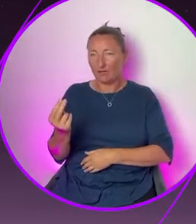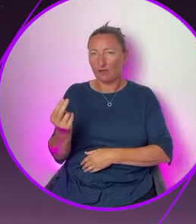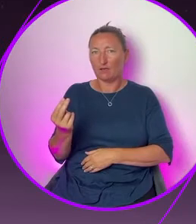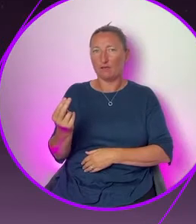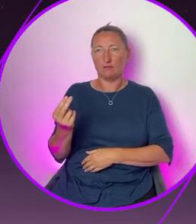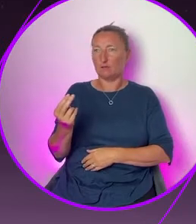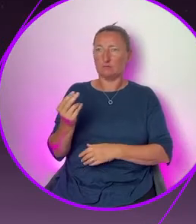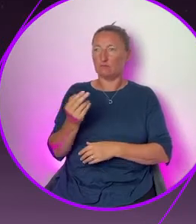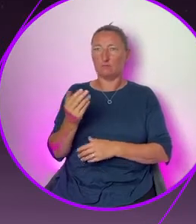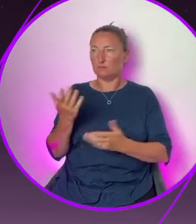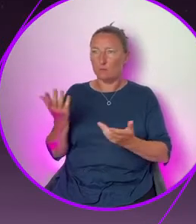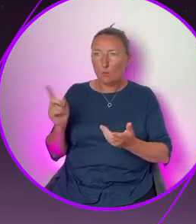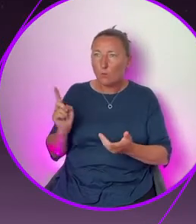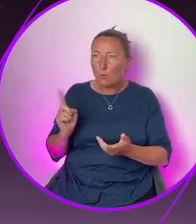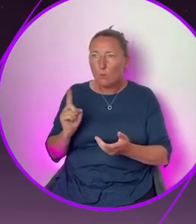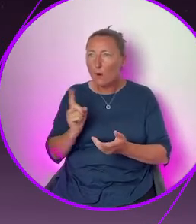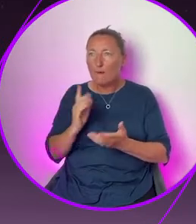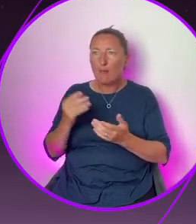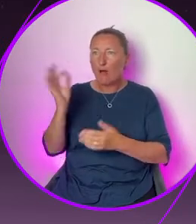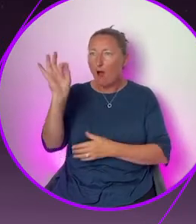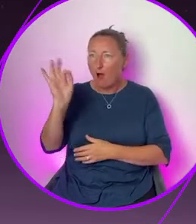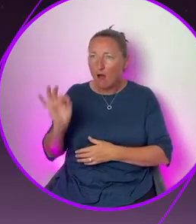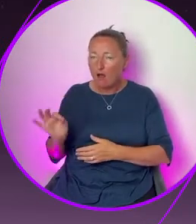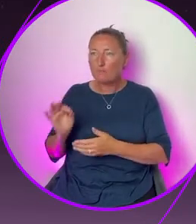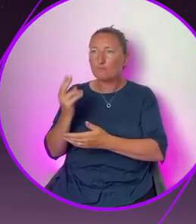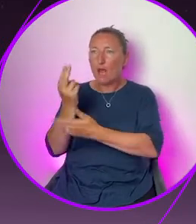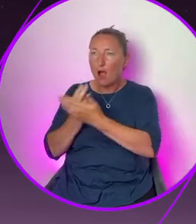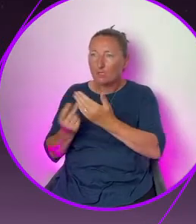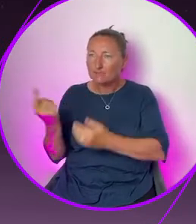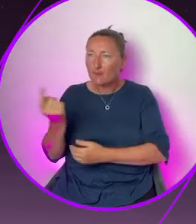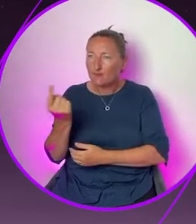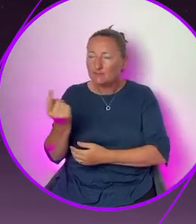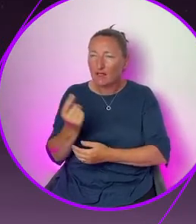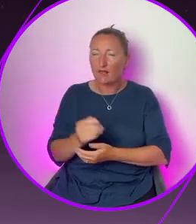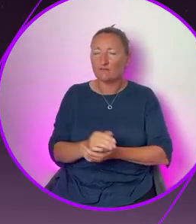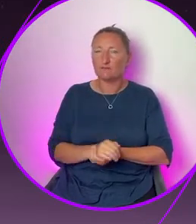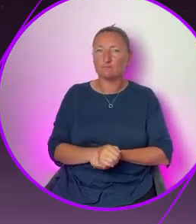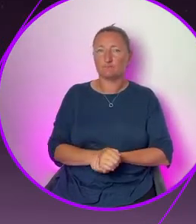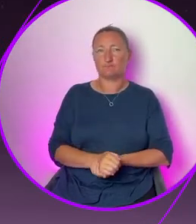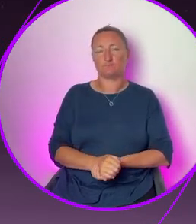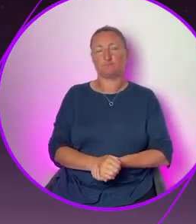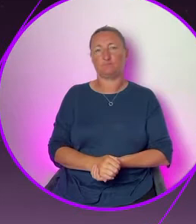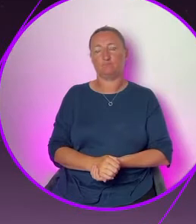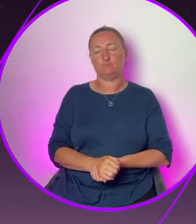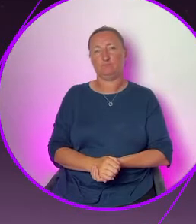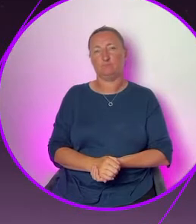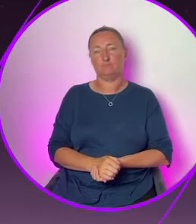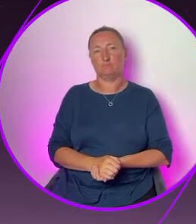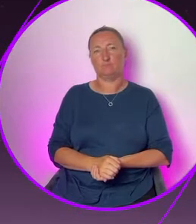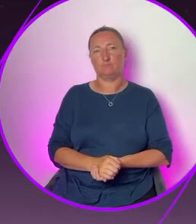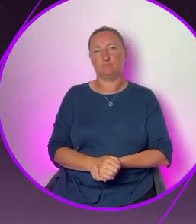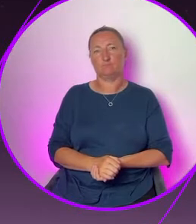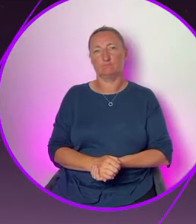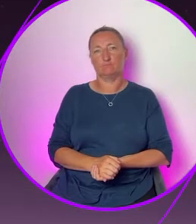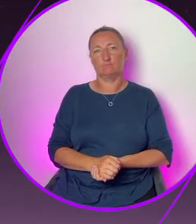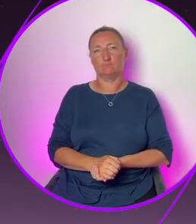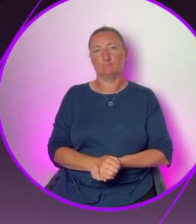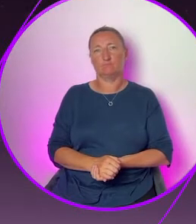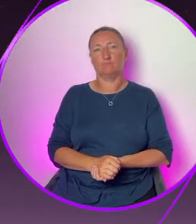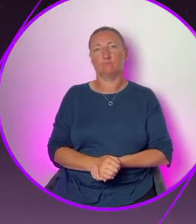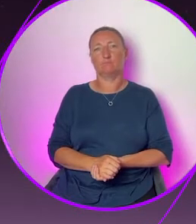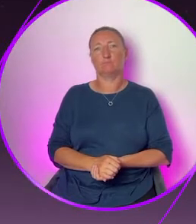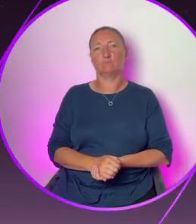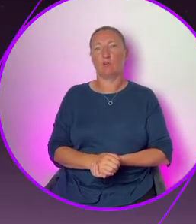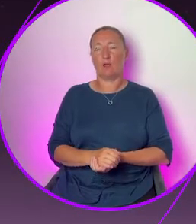of its location, its areas of specialisation or its wider positioning. And then if we look to the final point, we're